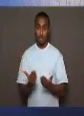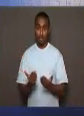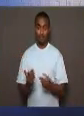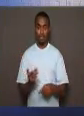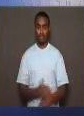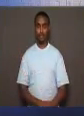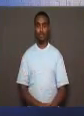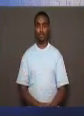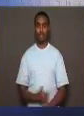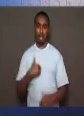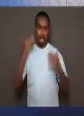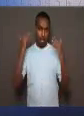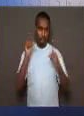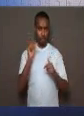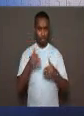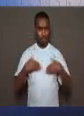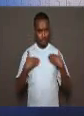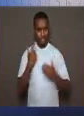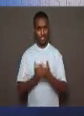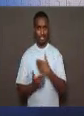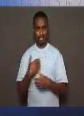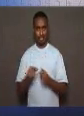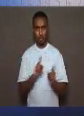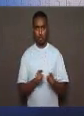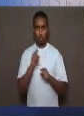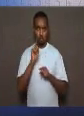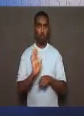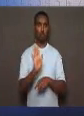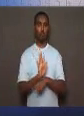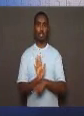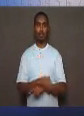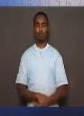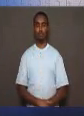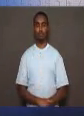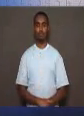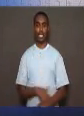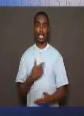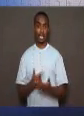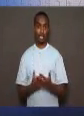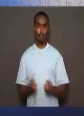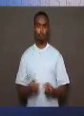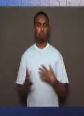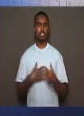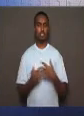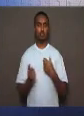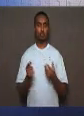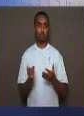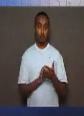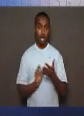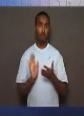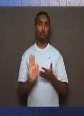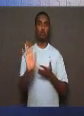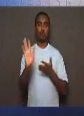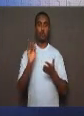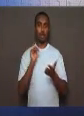Welcome back. I hope you had some interesting discussions about your film. This will make it much easier to write